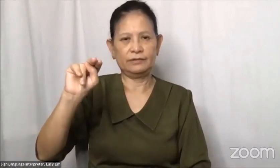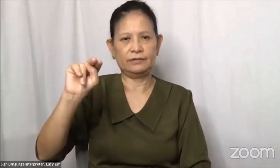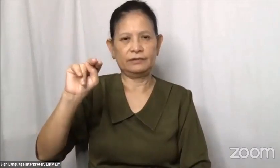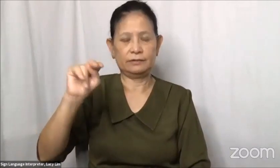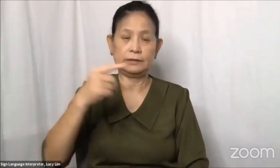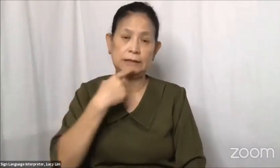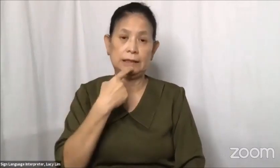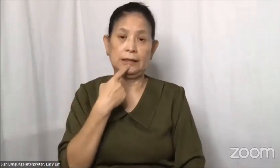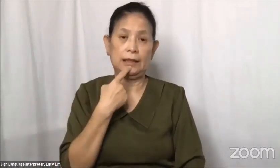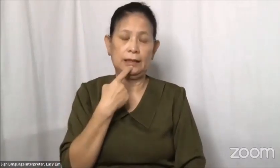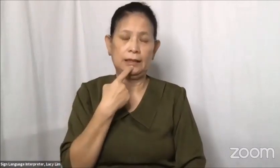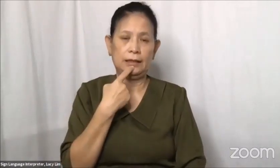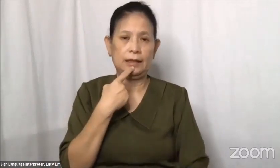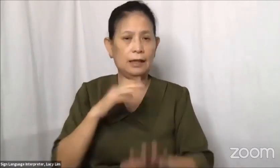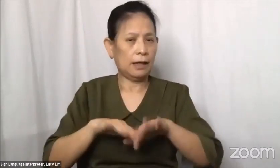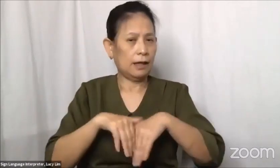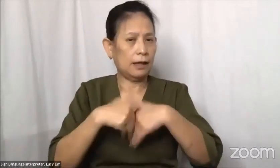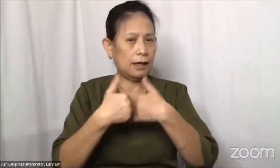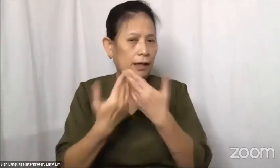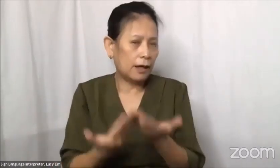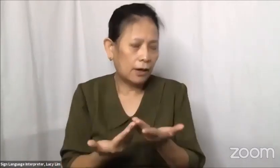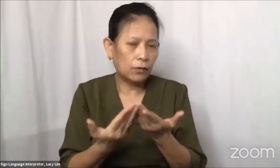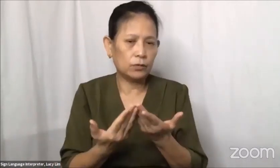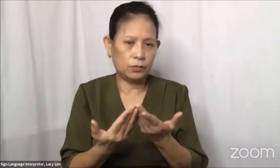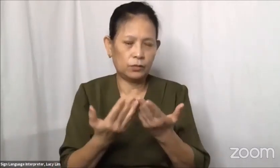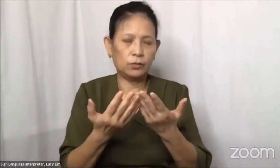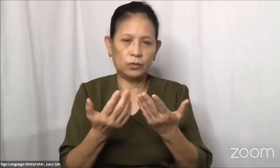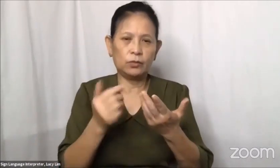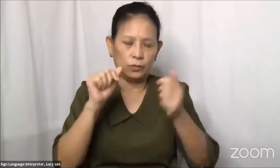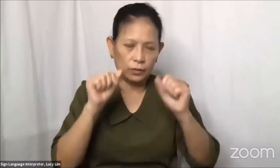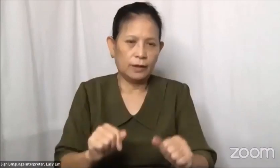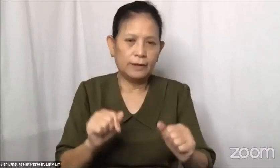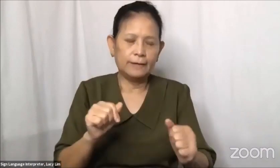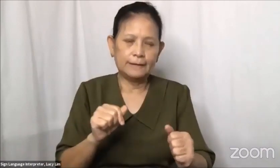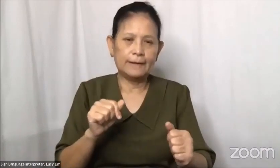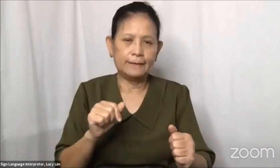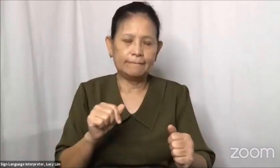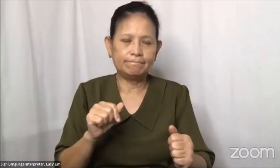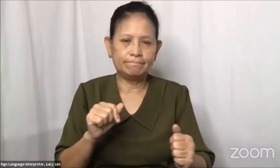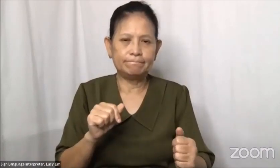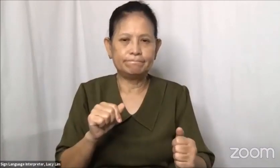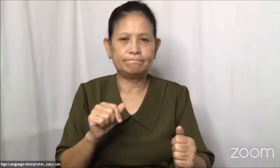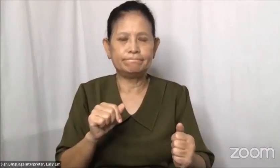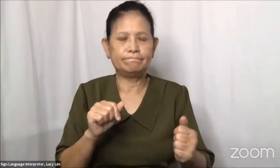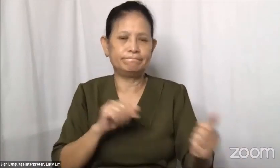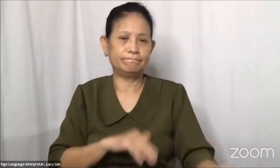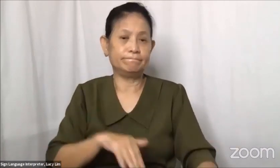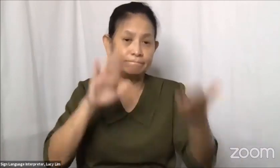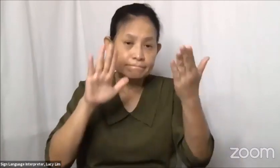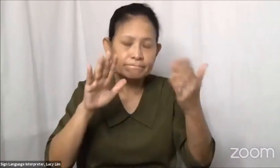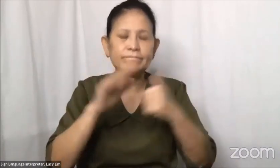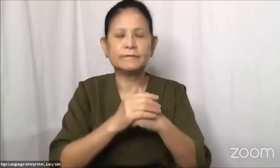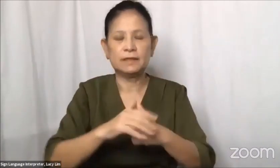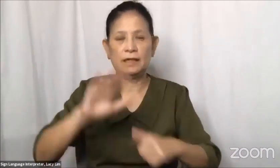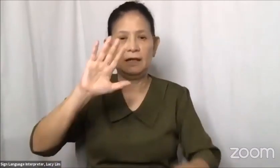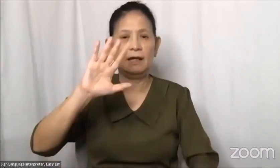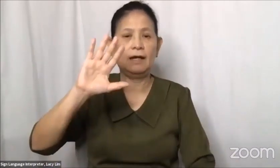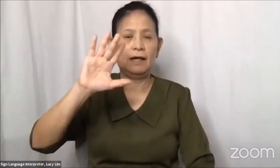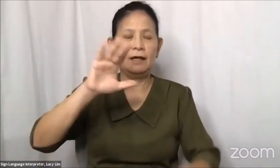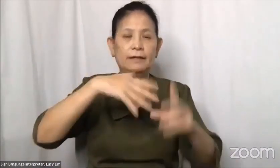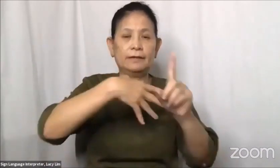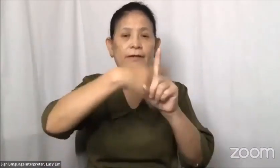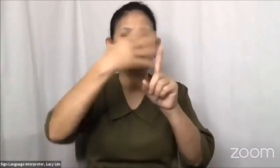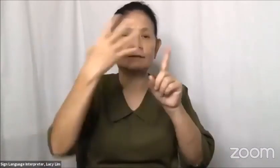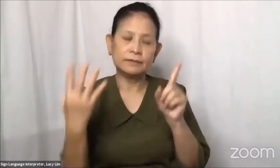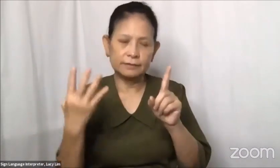says, how can we address transgender health when LGBTIQ remains sidelined with stigma